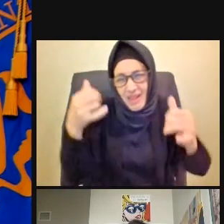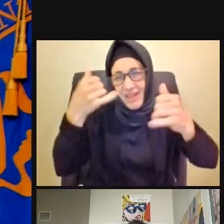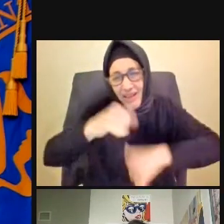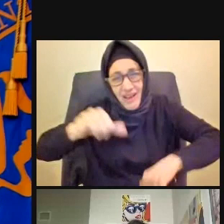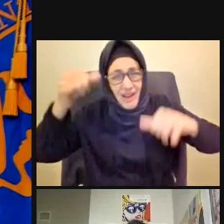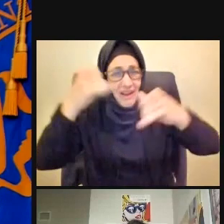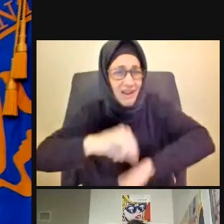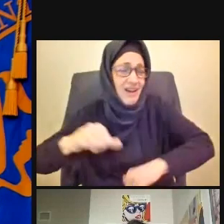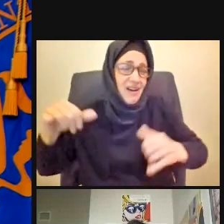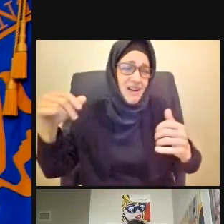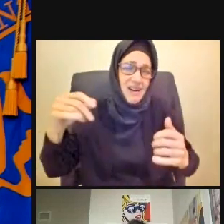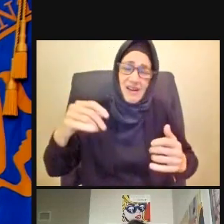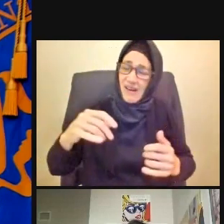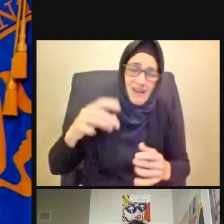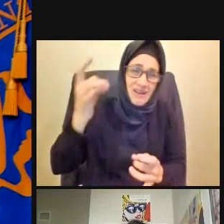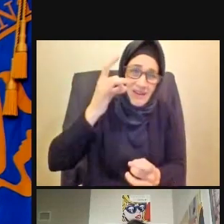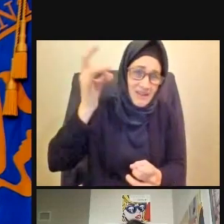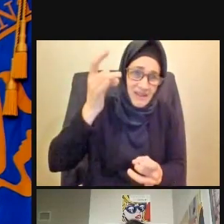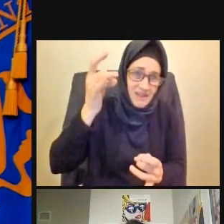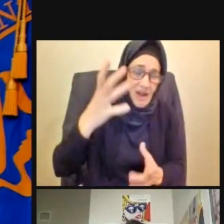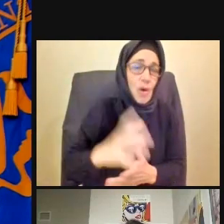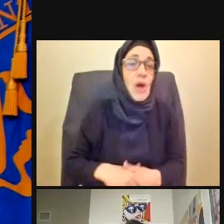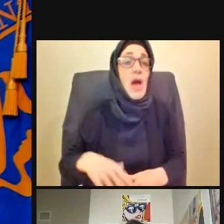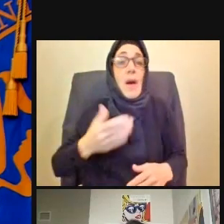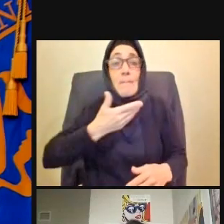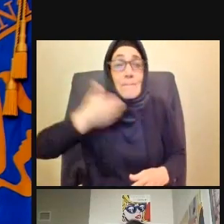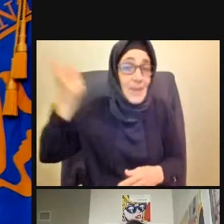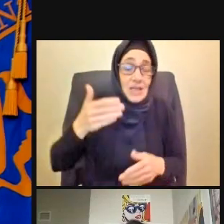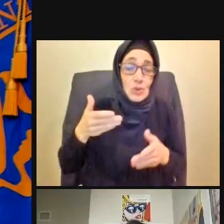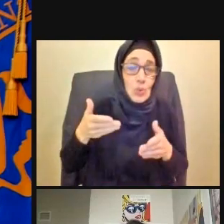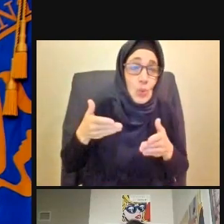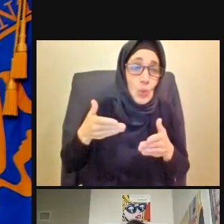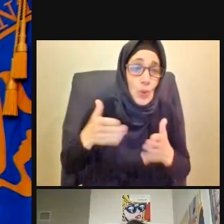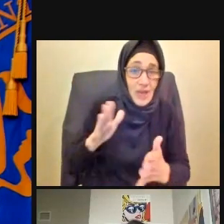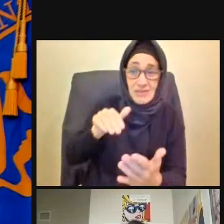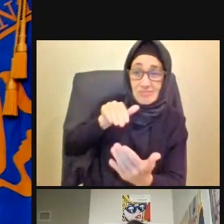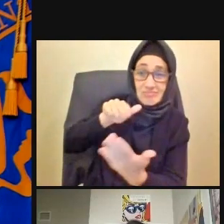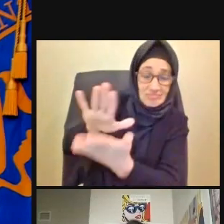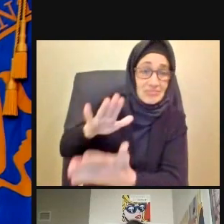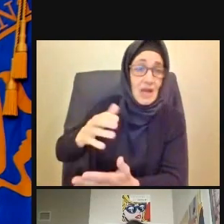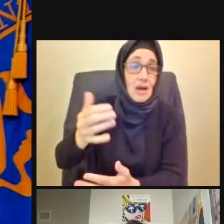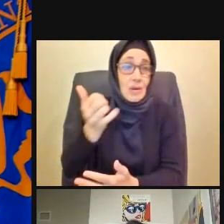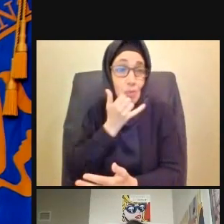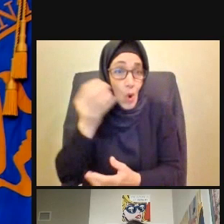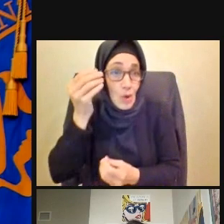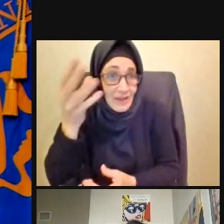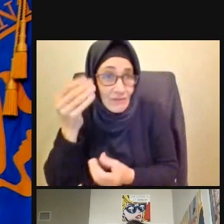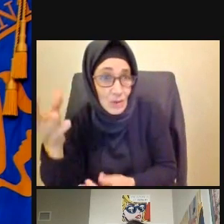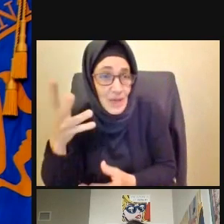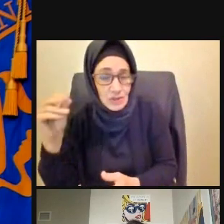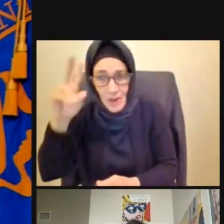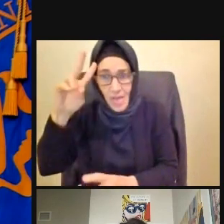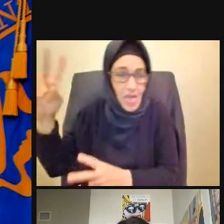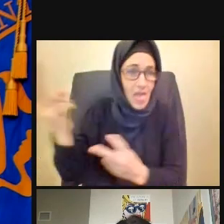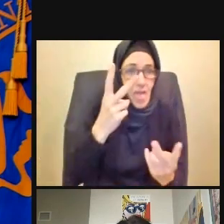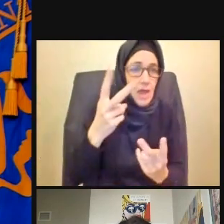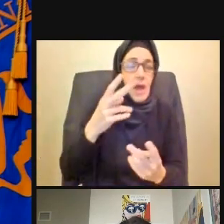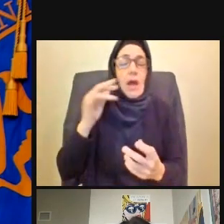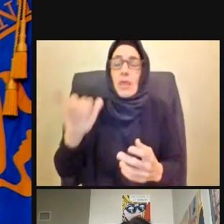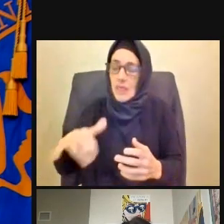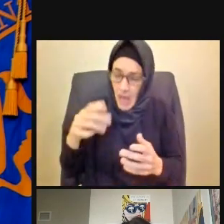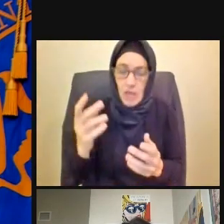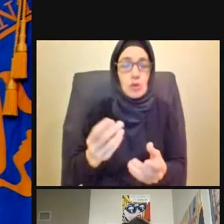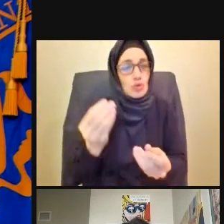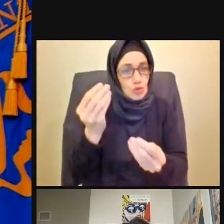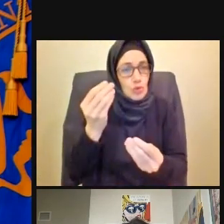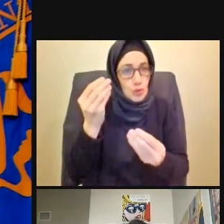way to counter misinformation and disinformation is to flood the system with correct